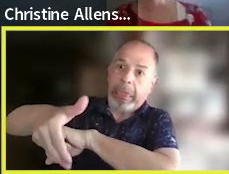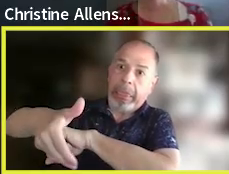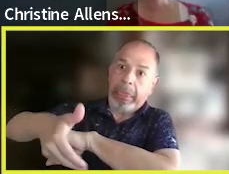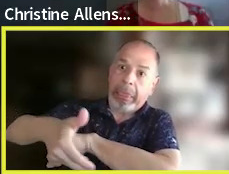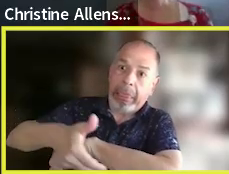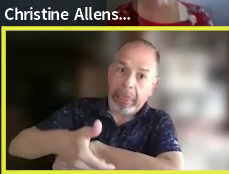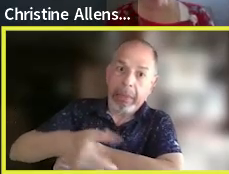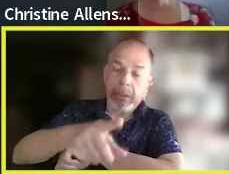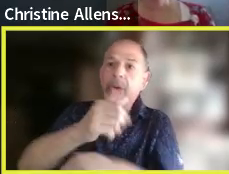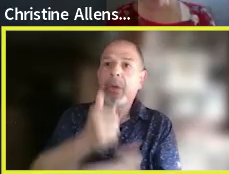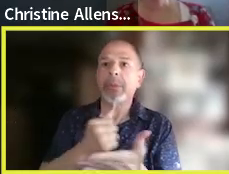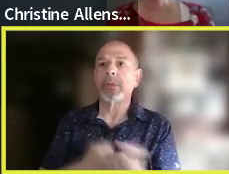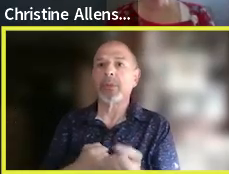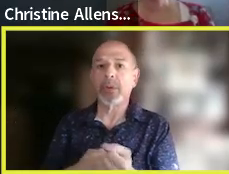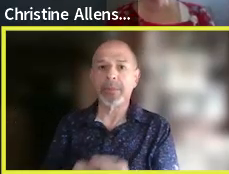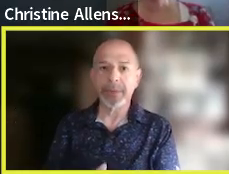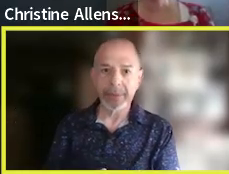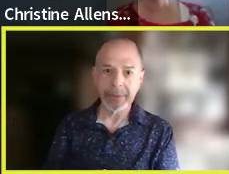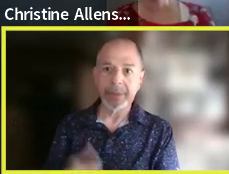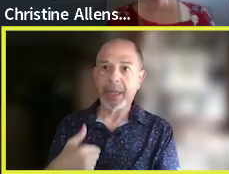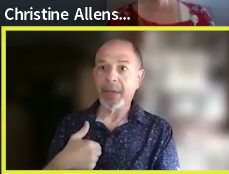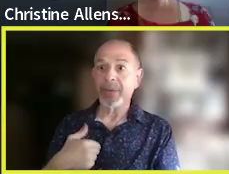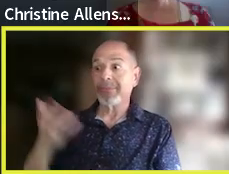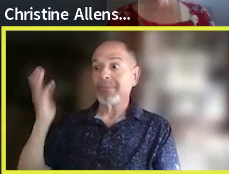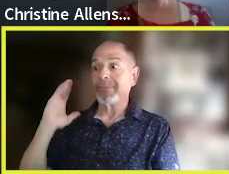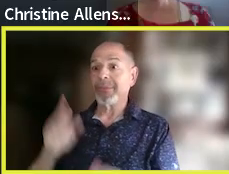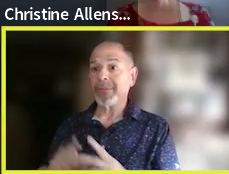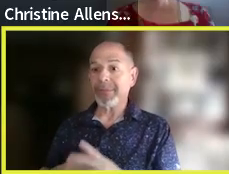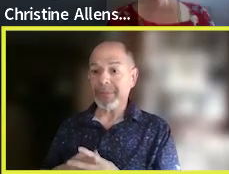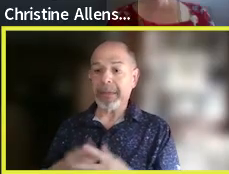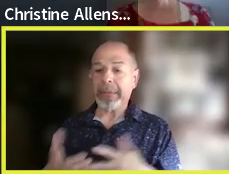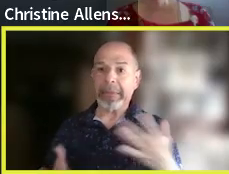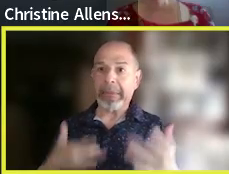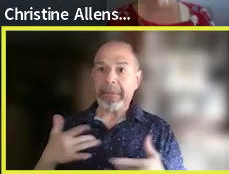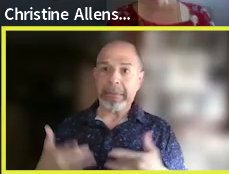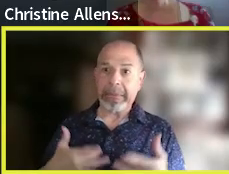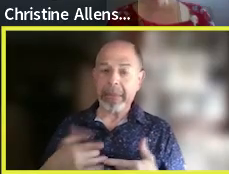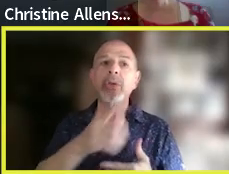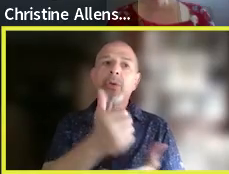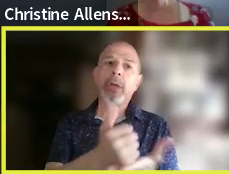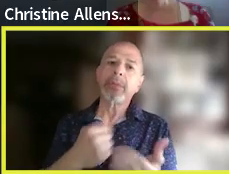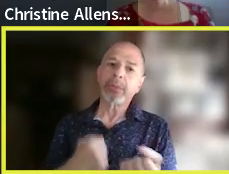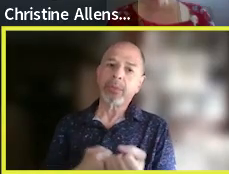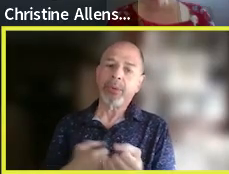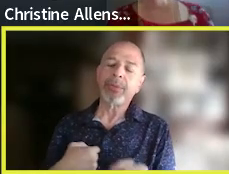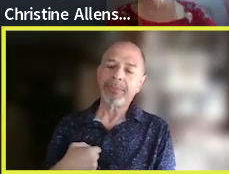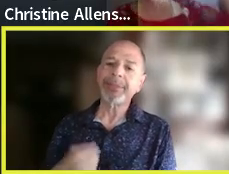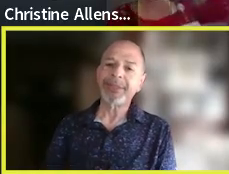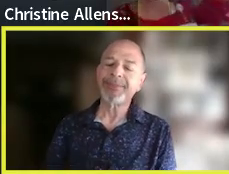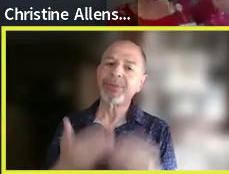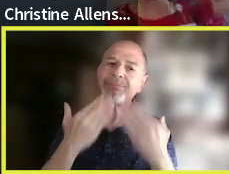be there. I'd walk down that hall in Simpson and be like, "Do you have a minute to talk through something?"